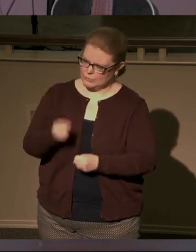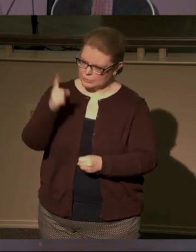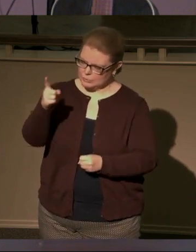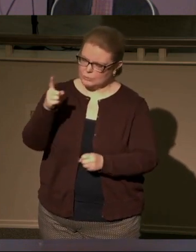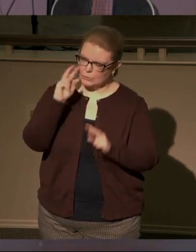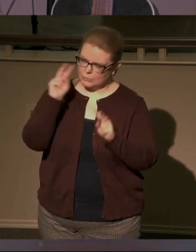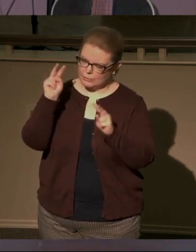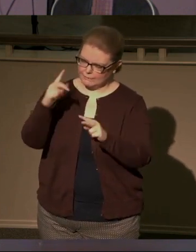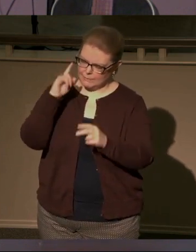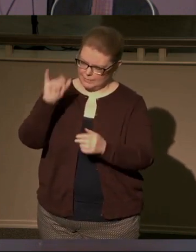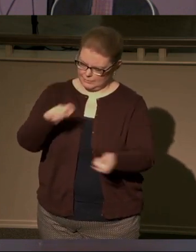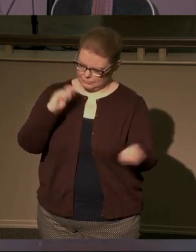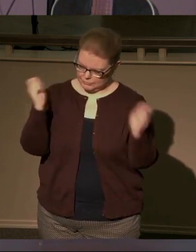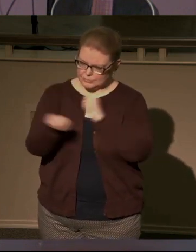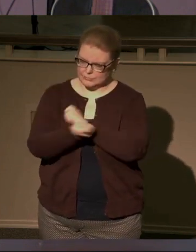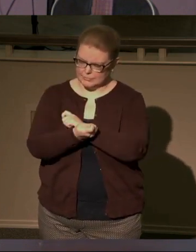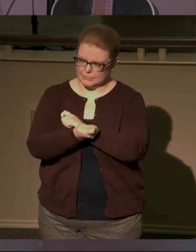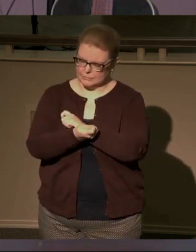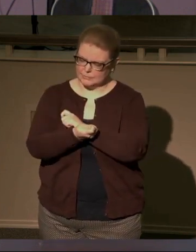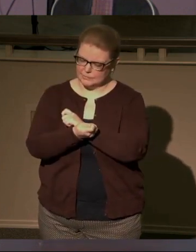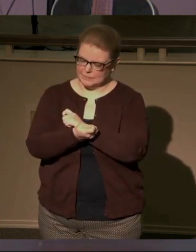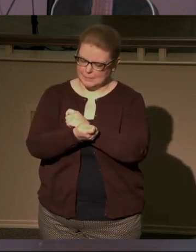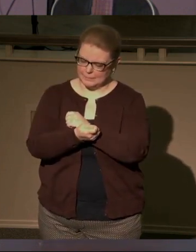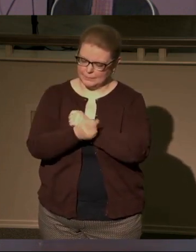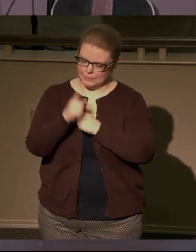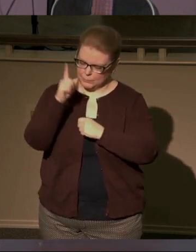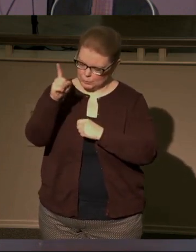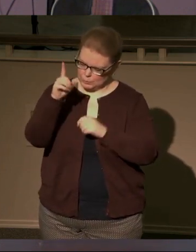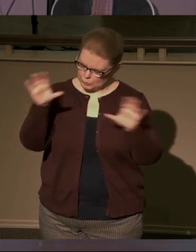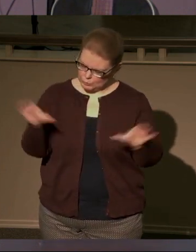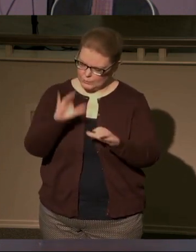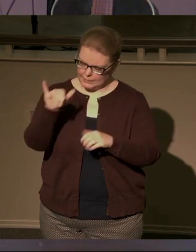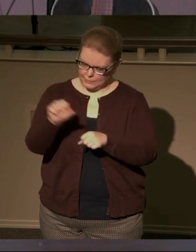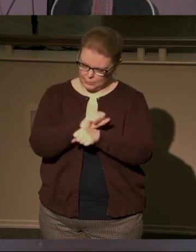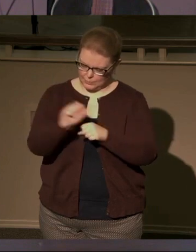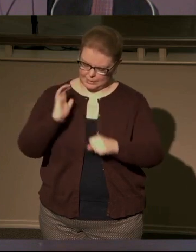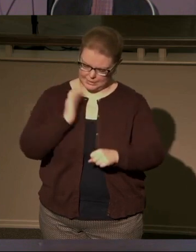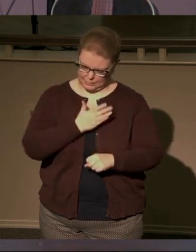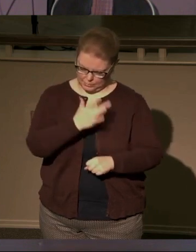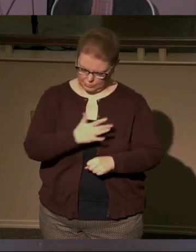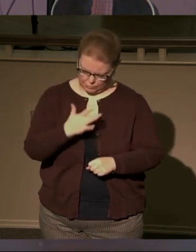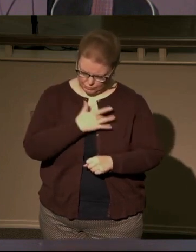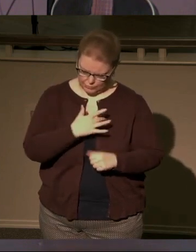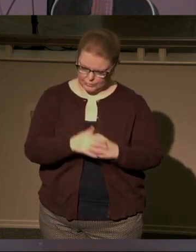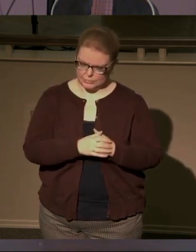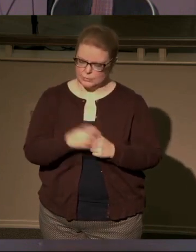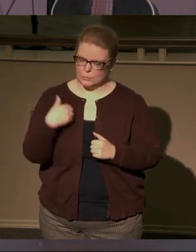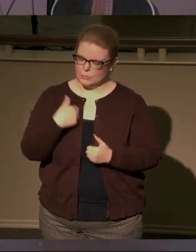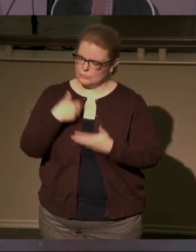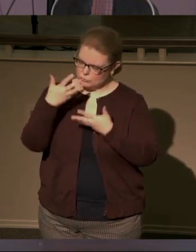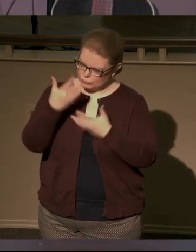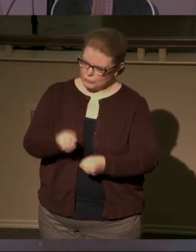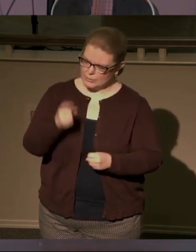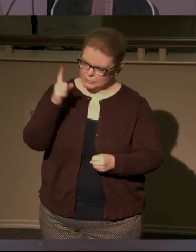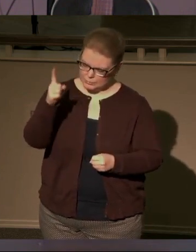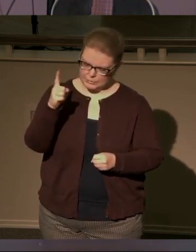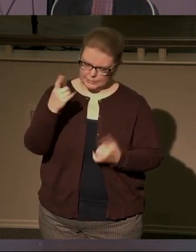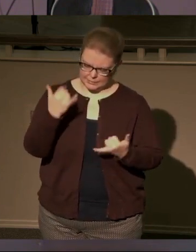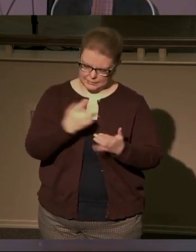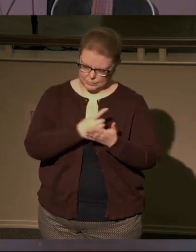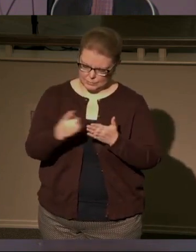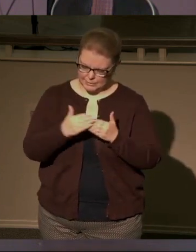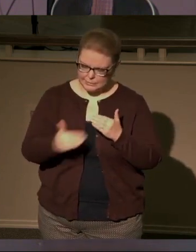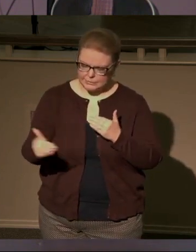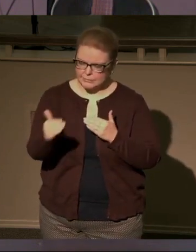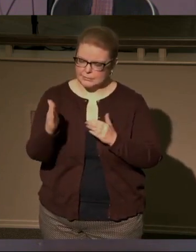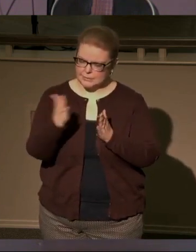for that transformation. Lord, so will you do this work in our hearts? We trust you for it in this week, and we ask all this